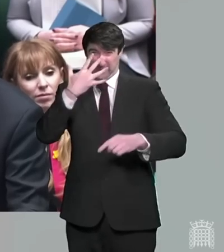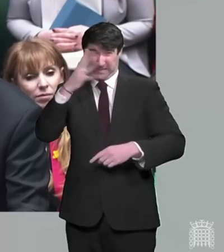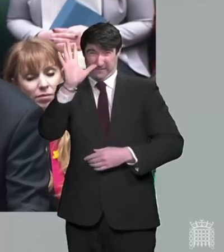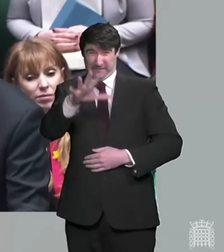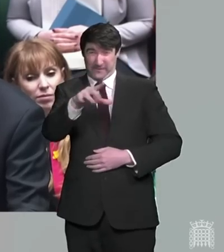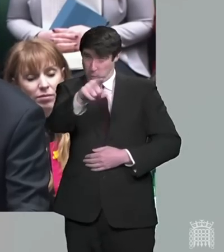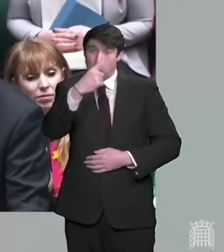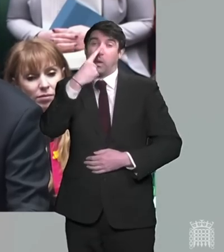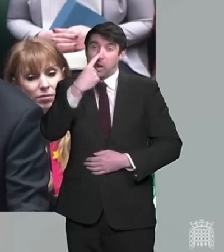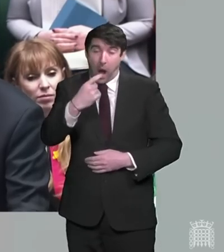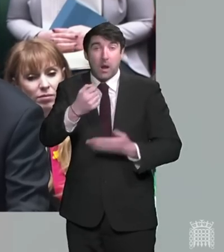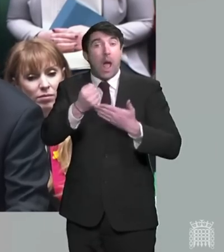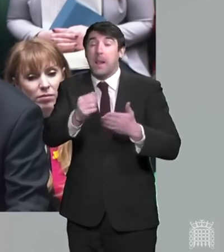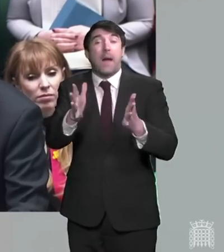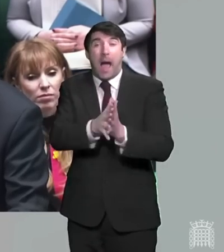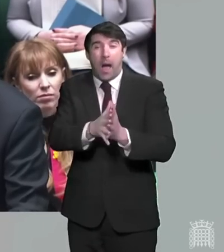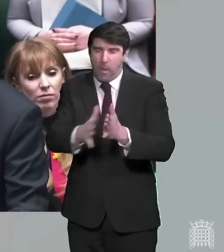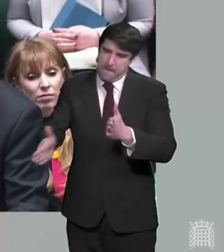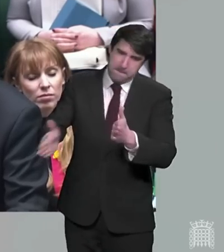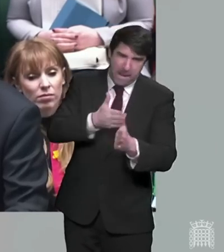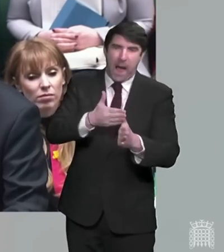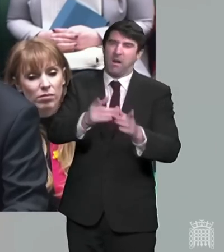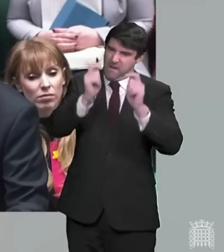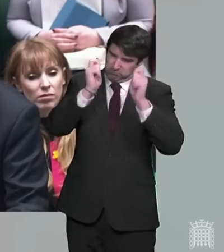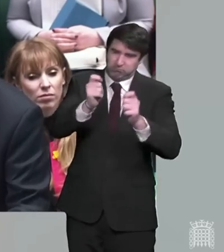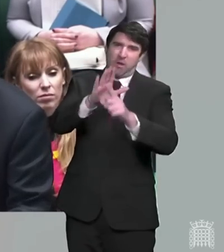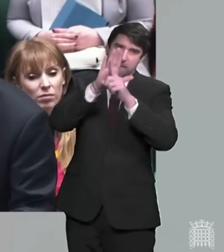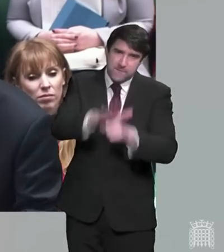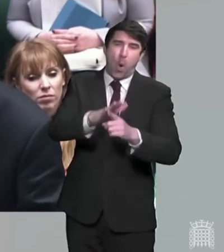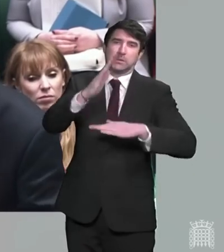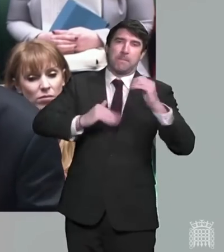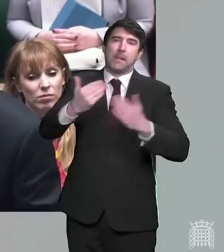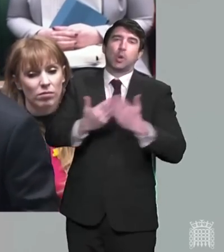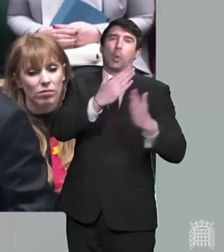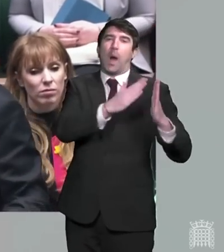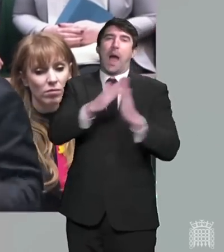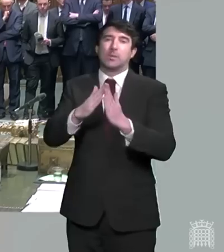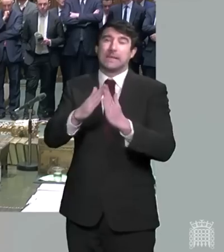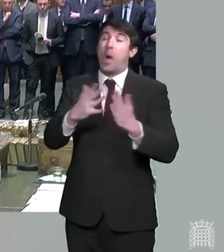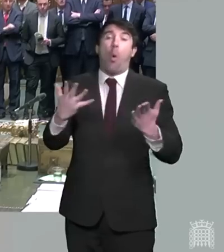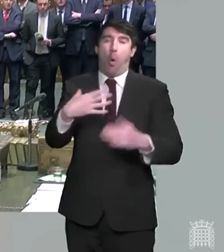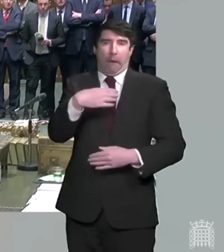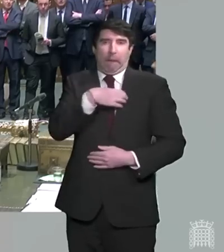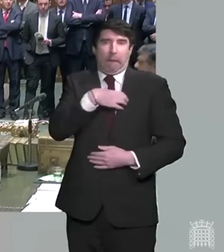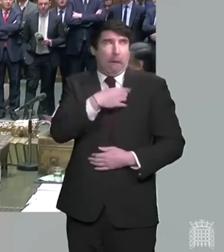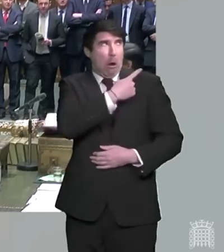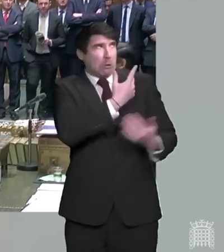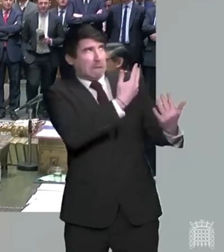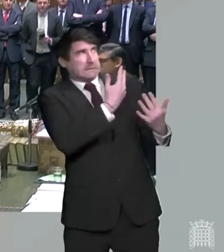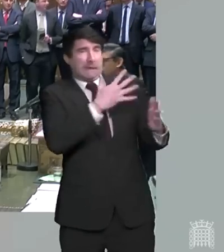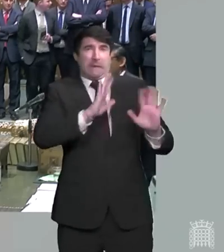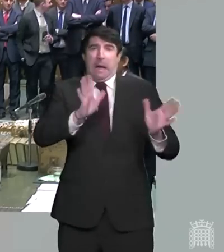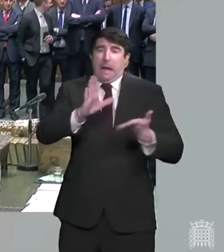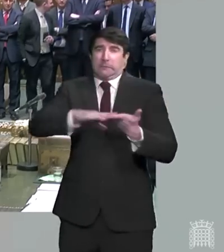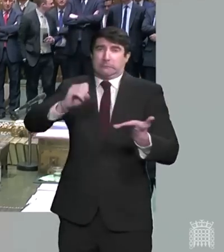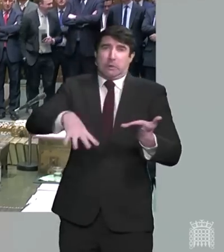planning reforms, or he can duck that fight and let a generation down. Which is it? Prime Minister. Actually,